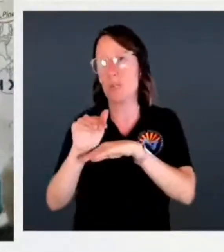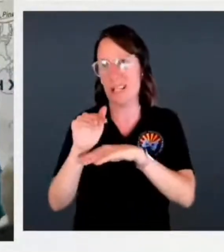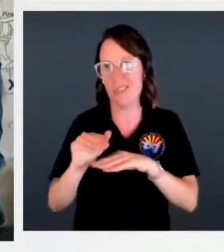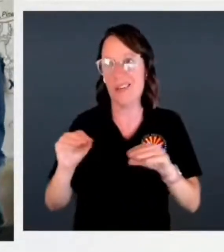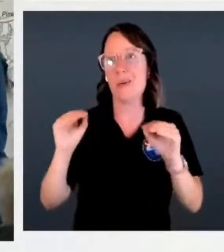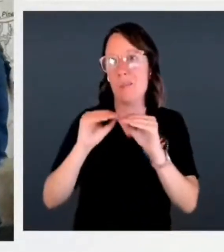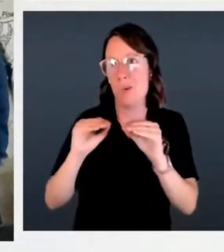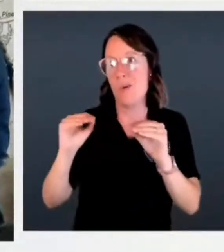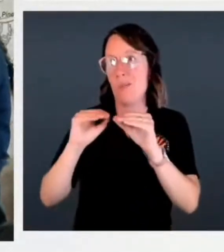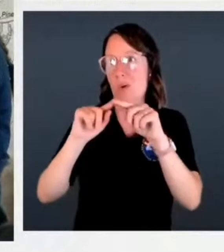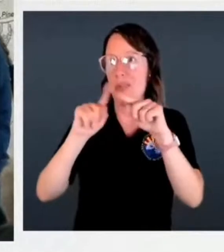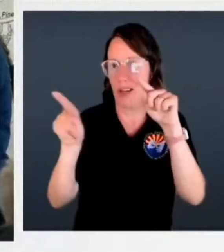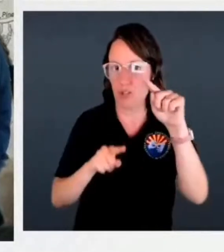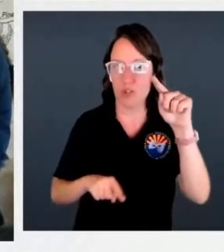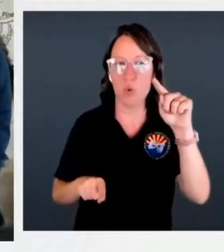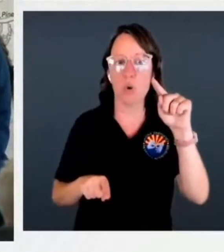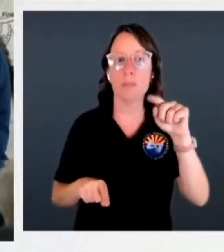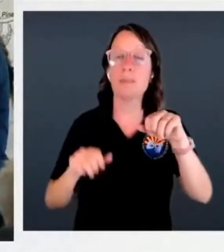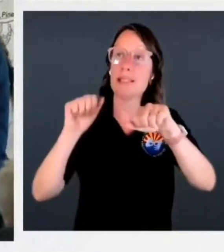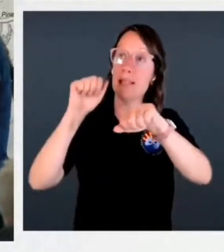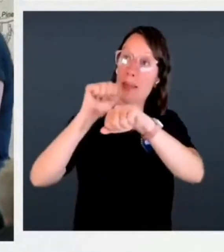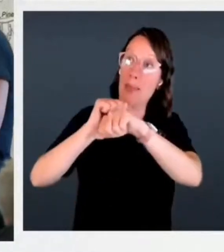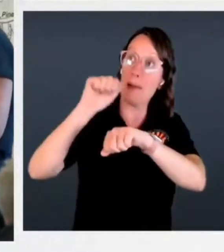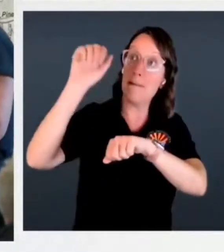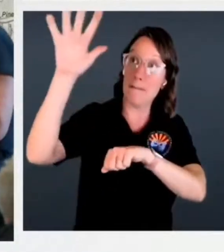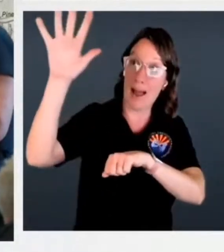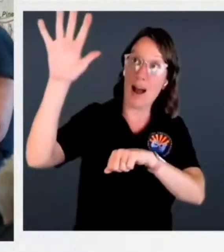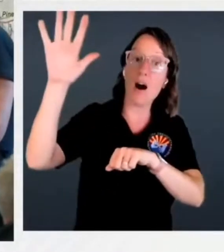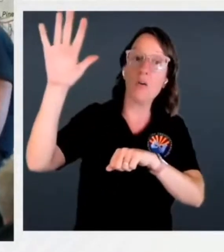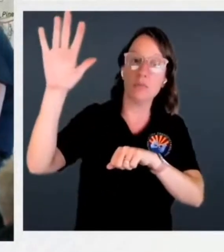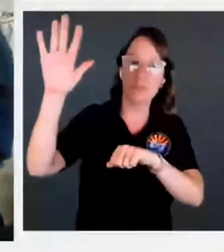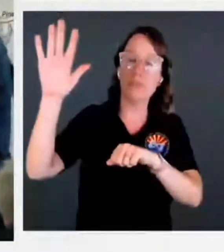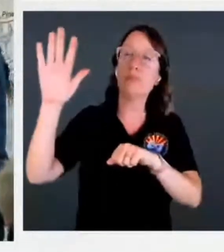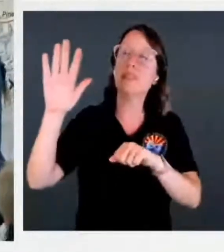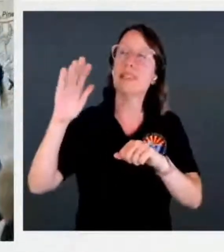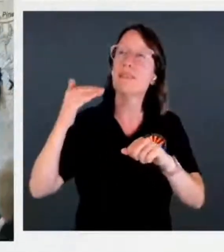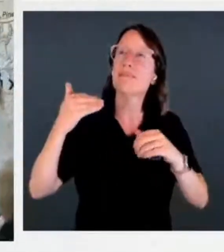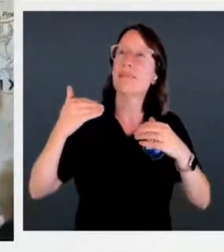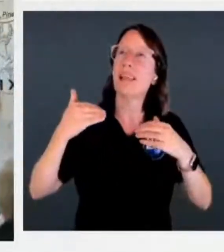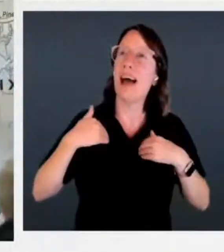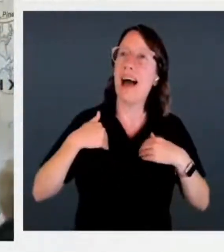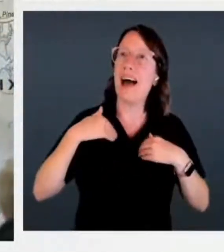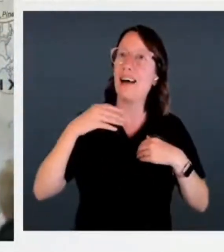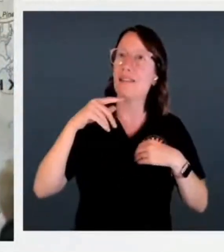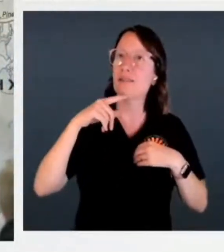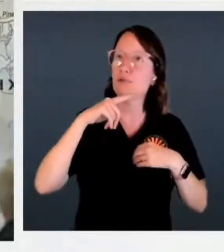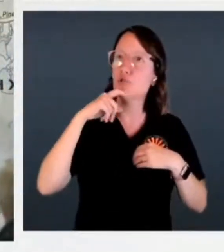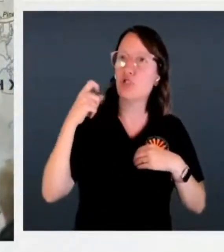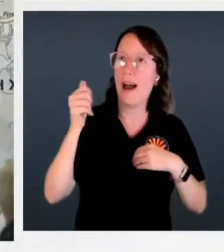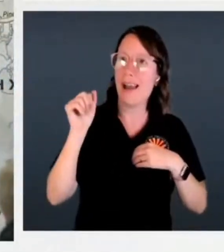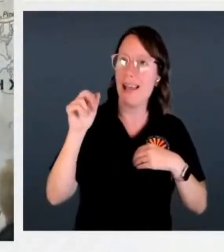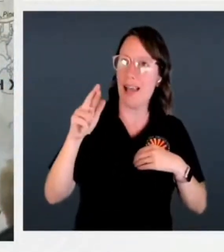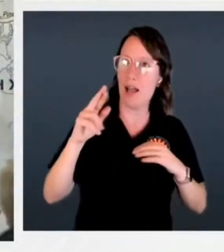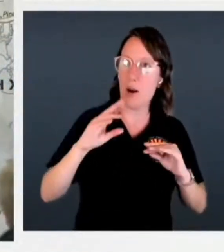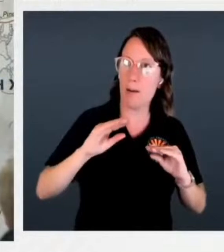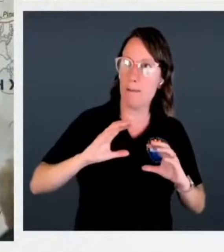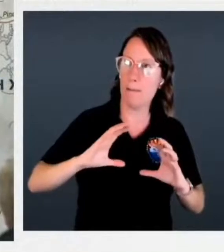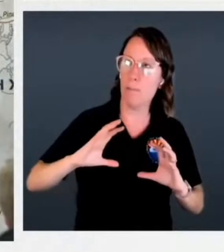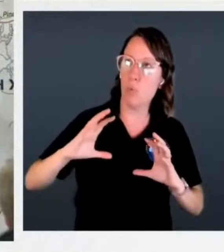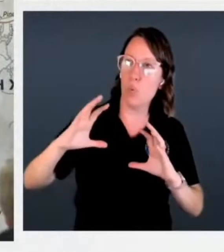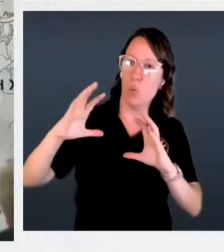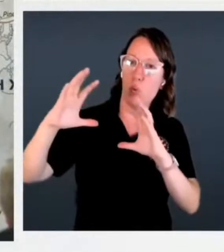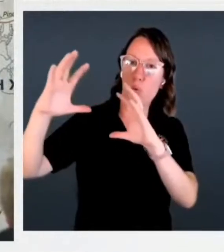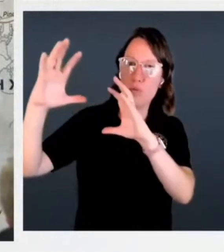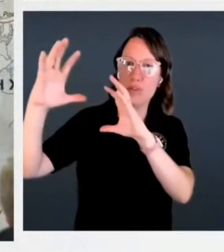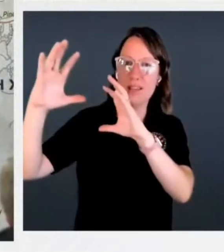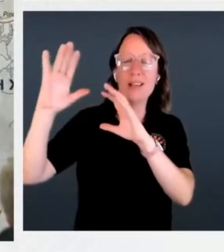will initially form along the mountains where you get some extra lift from the convergence, but they will also be fairly fast moving, and that's the day I think